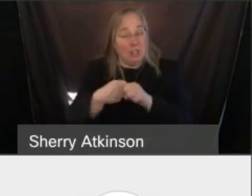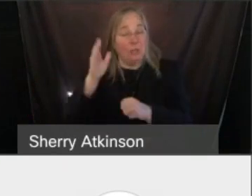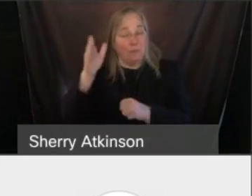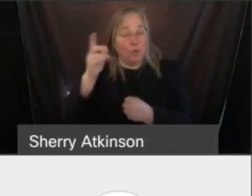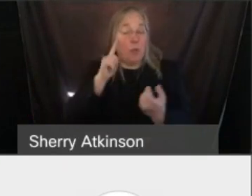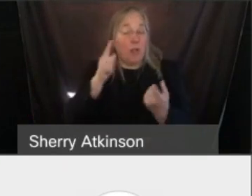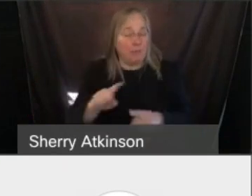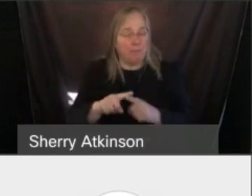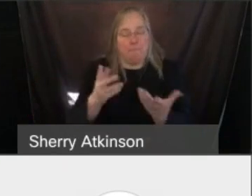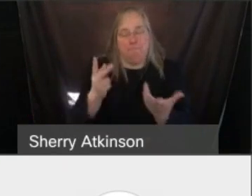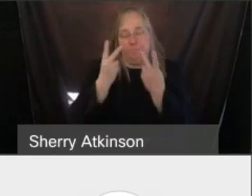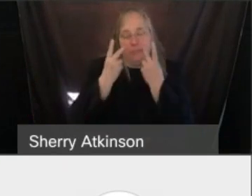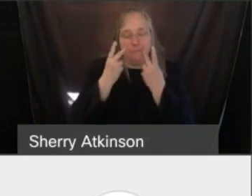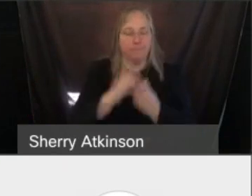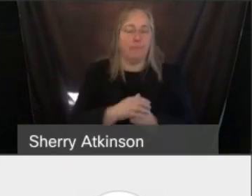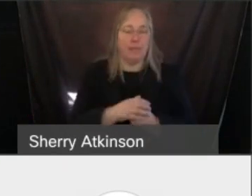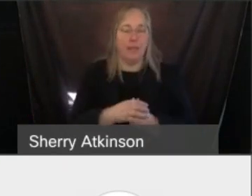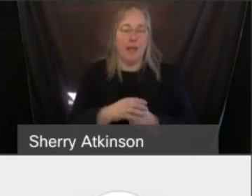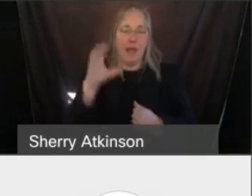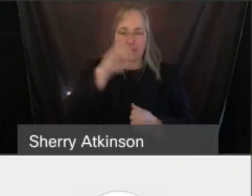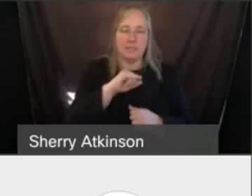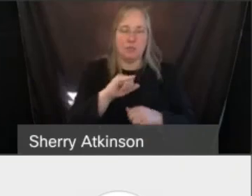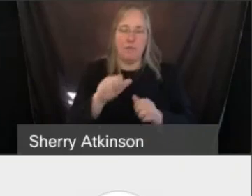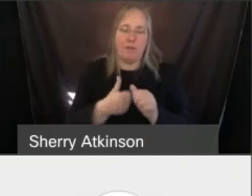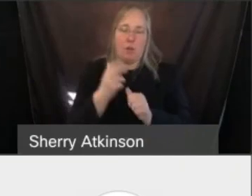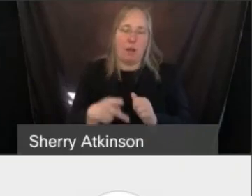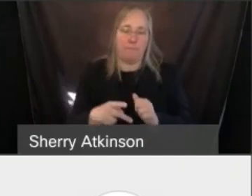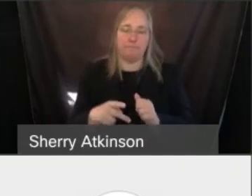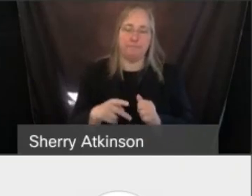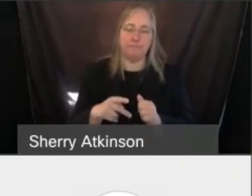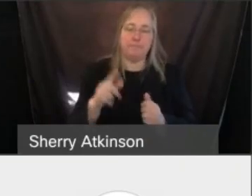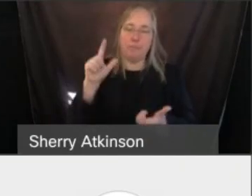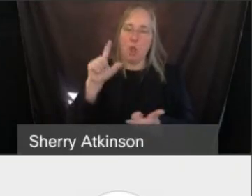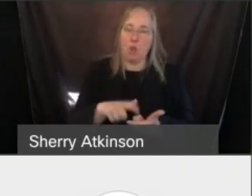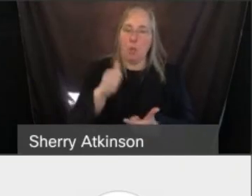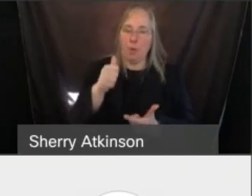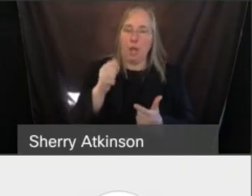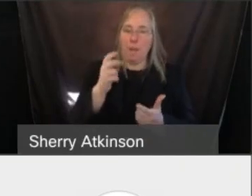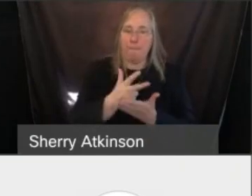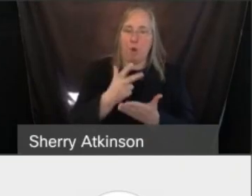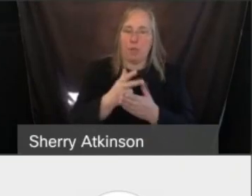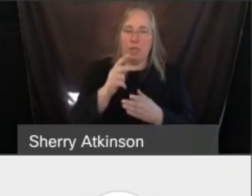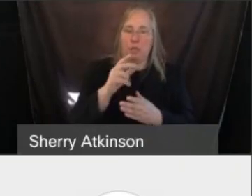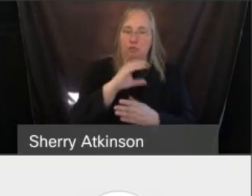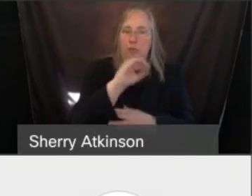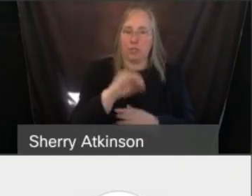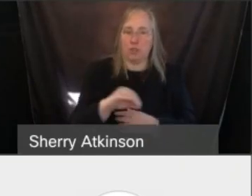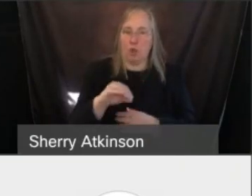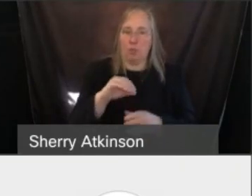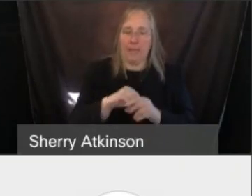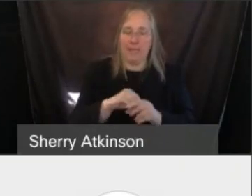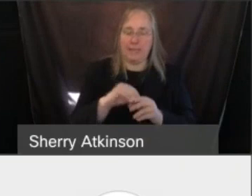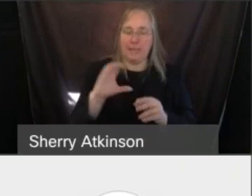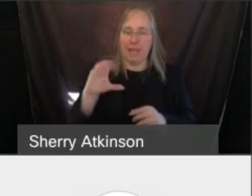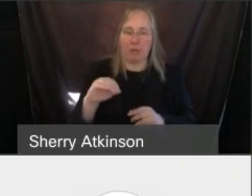I guess, I mean, just to follow up, like, nothing would, lowering our parking ratio in the county, nothing